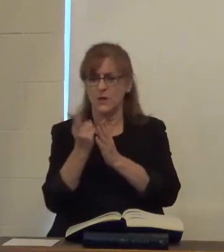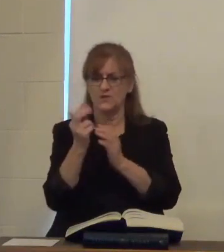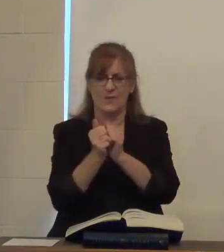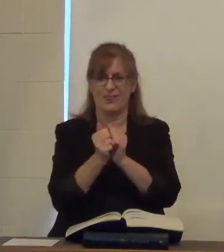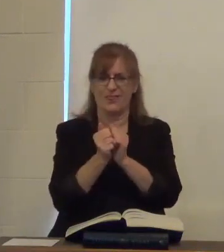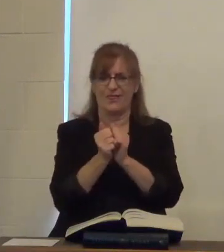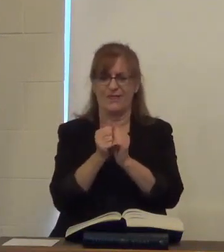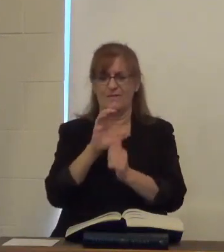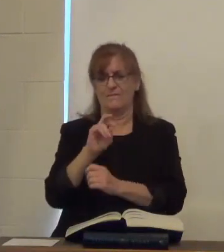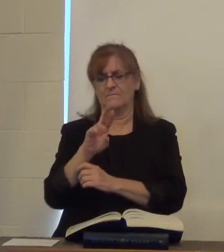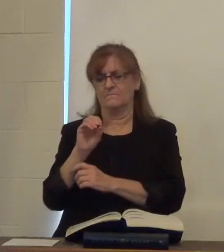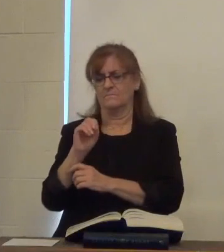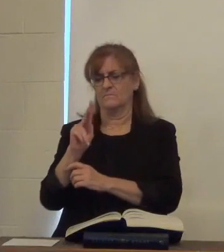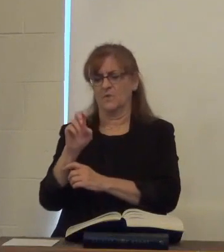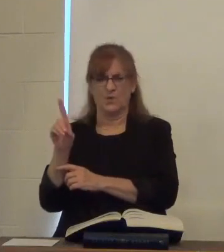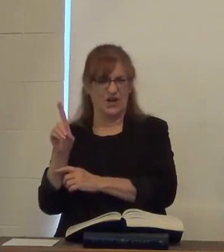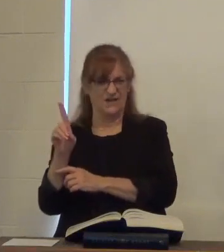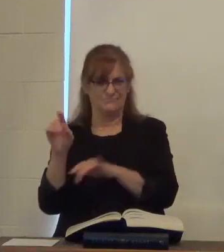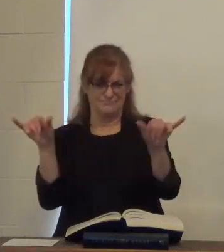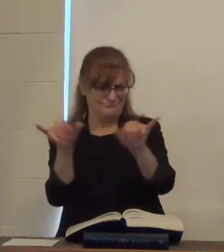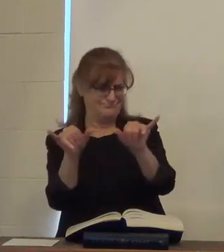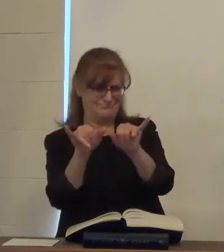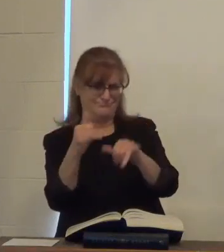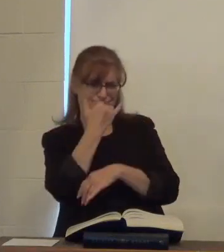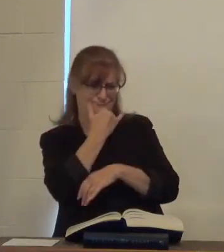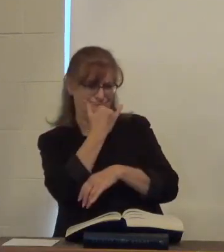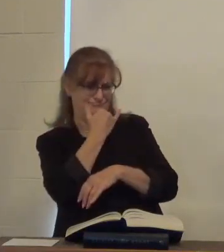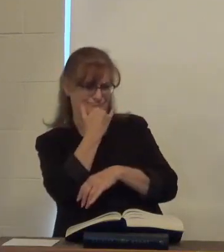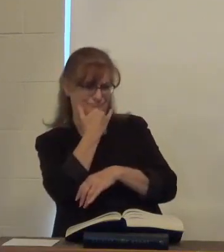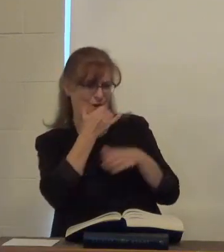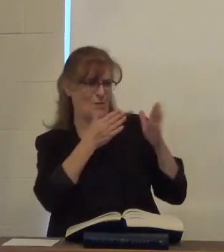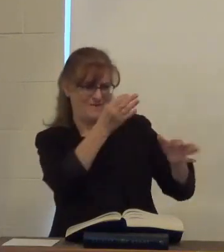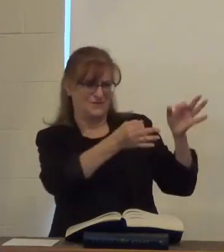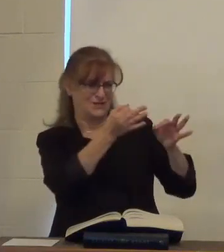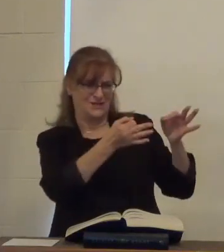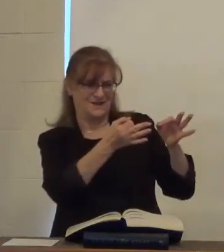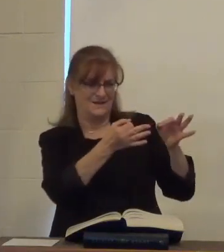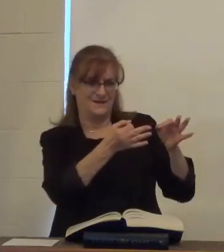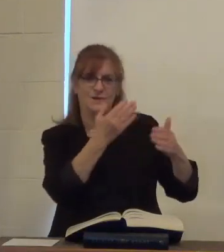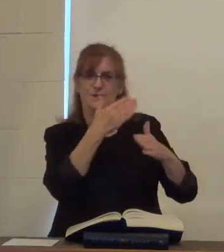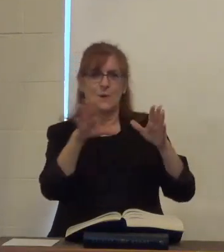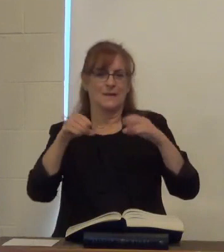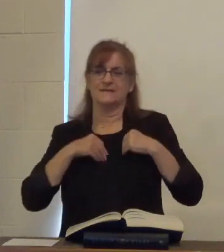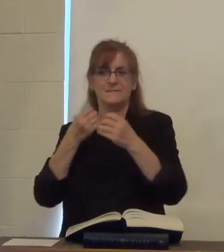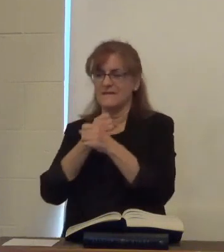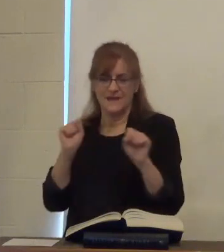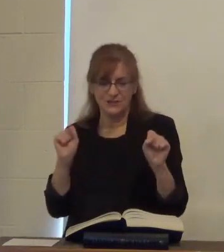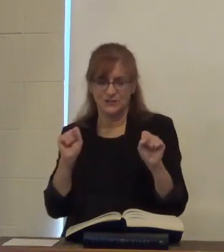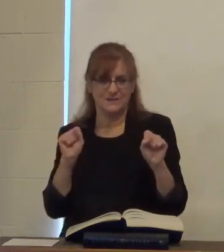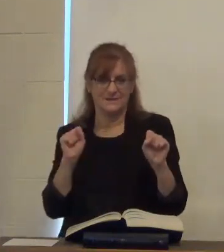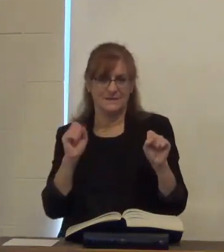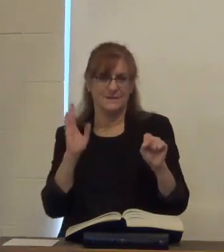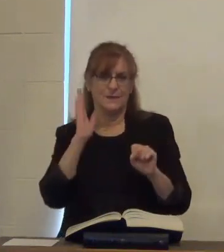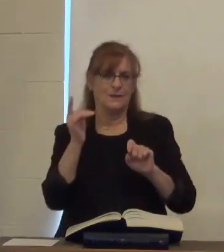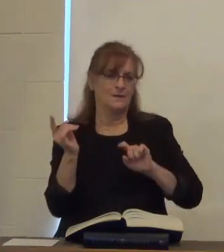standard. They're in error. And if you do not accept salvation, you'll go